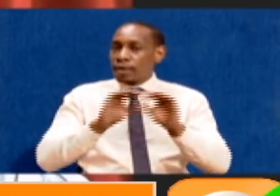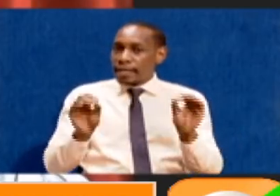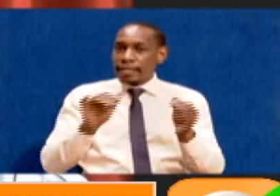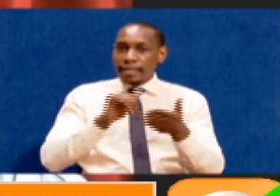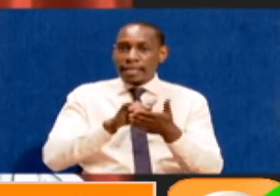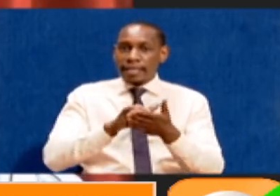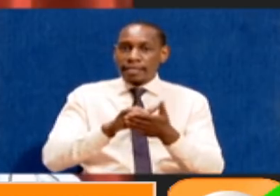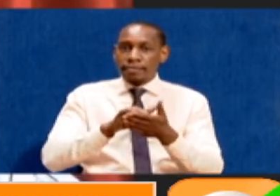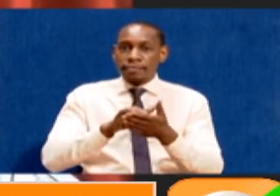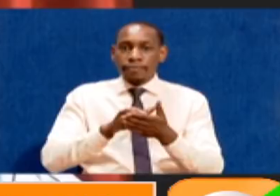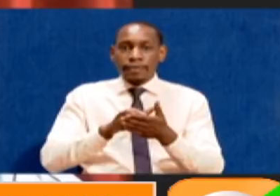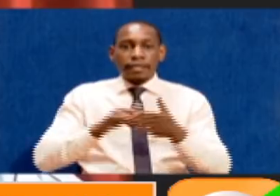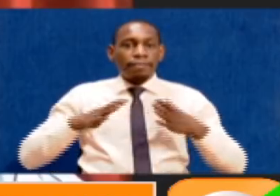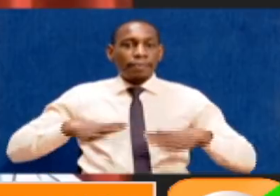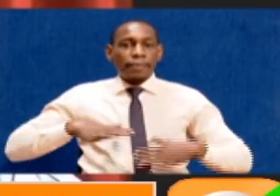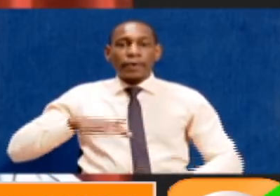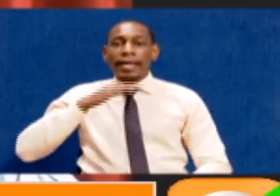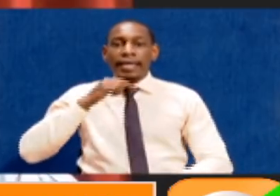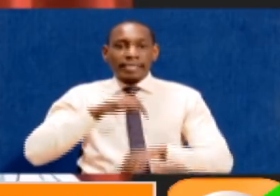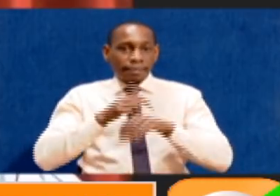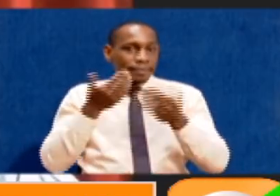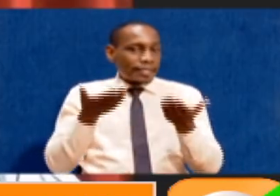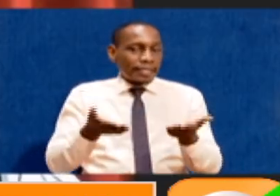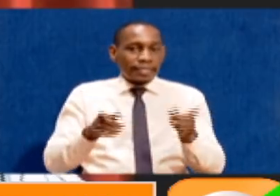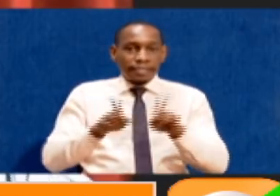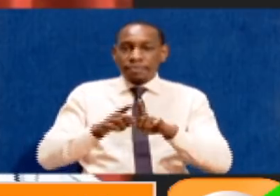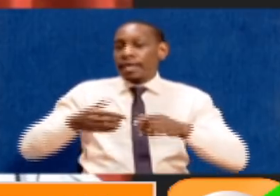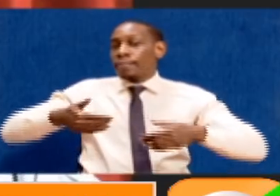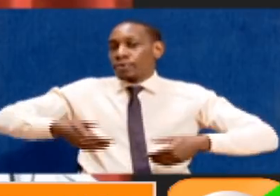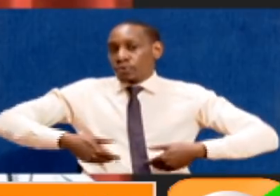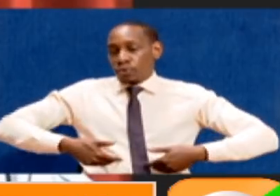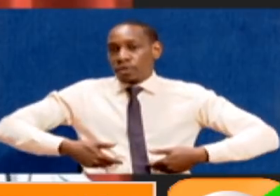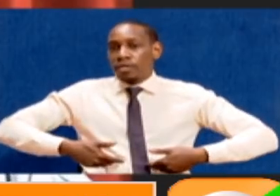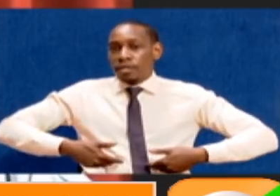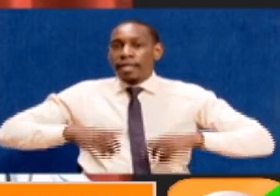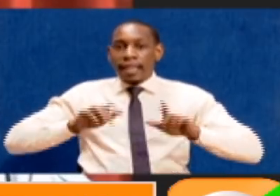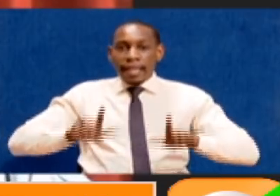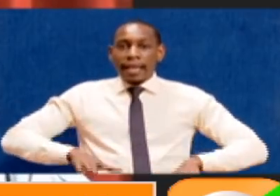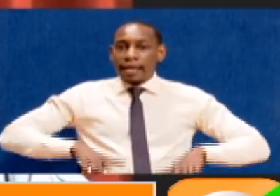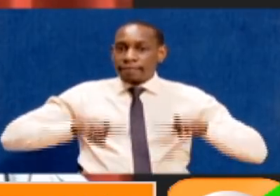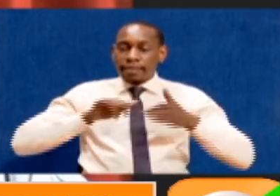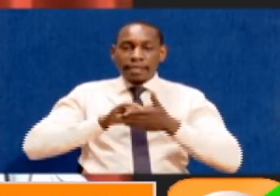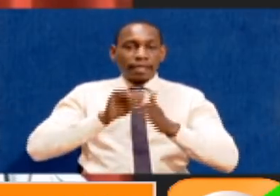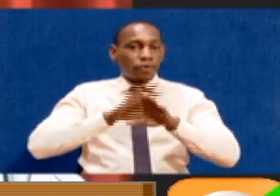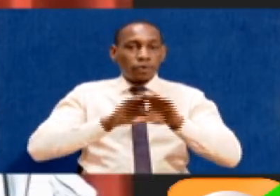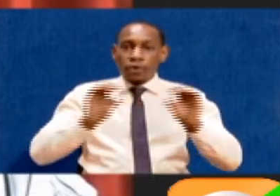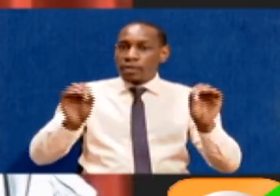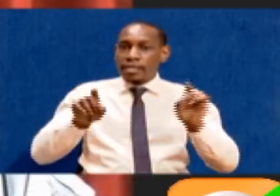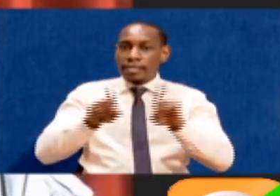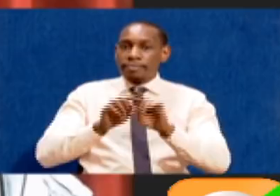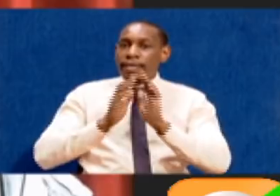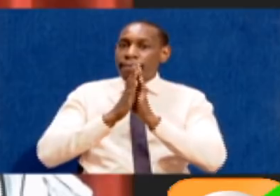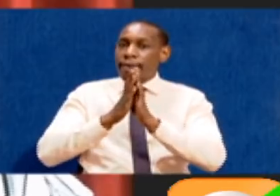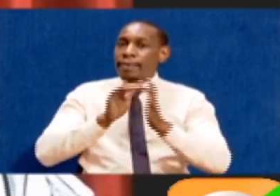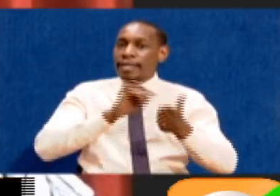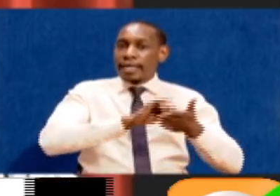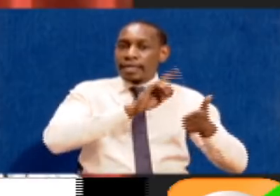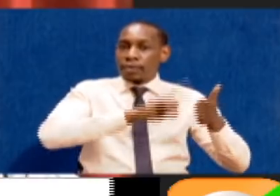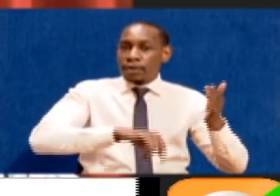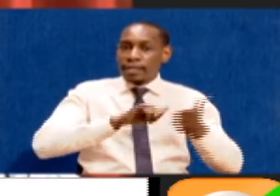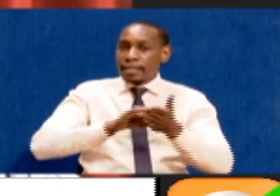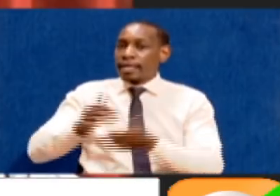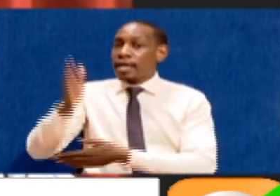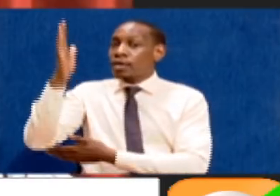that lives are lost at a time like this, and very young lives. It's very unfortunate, and we pray that